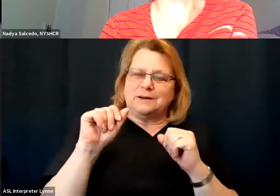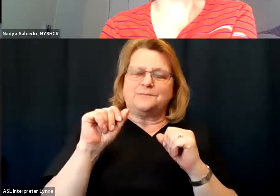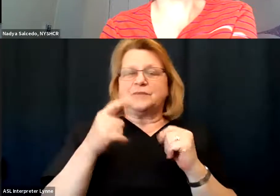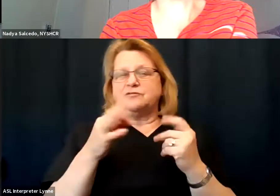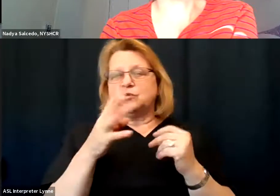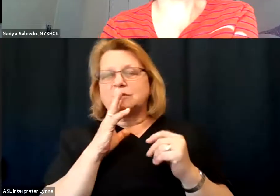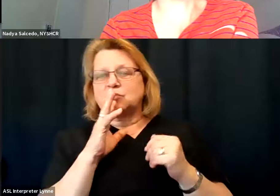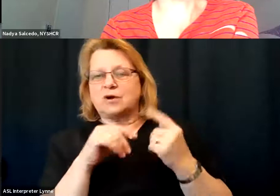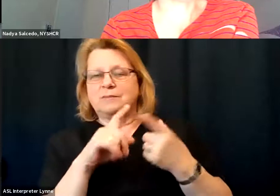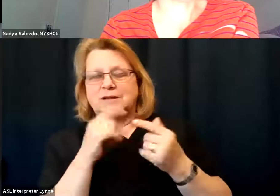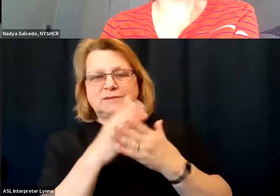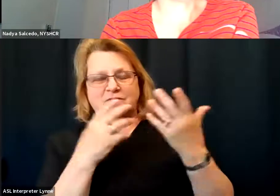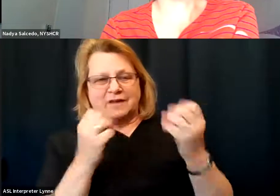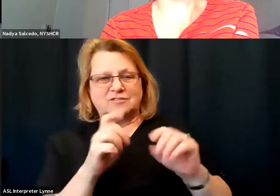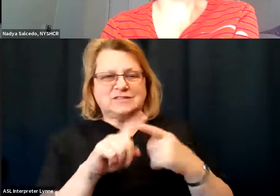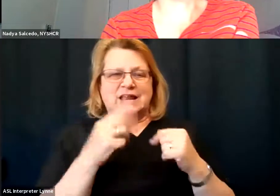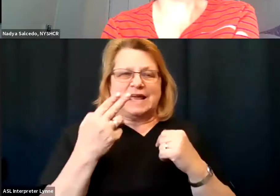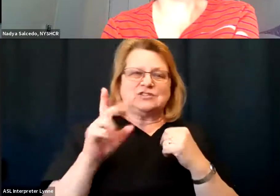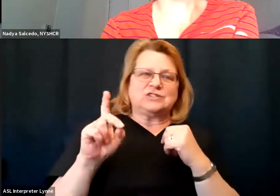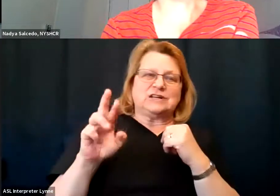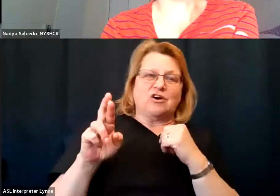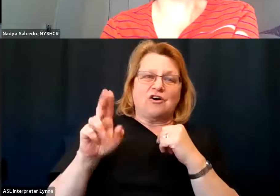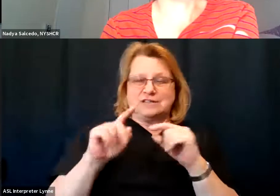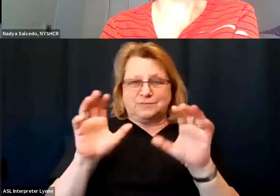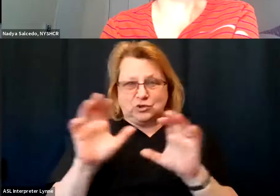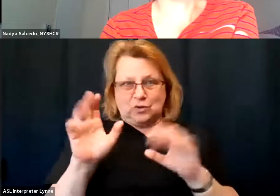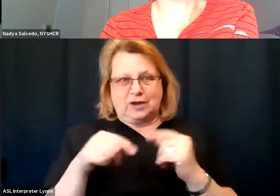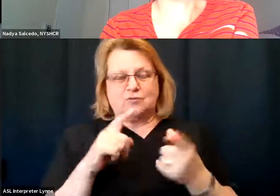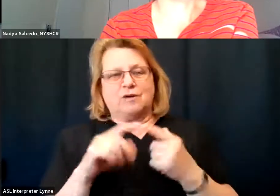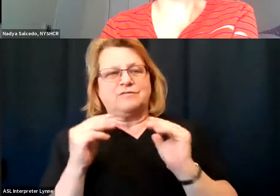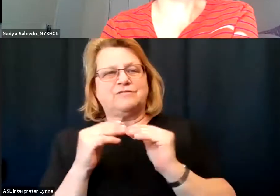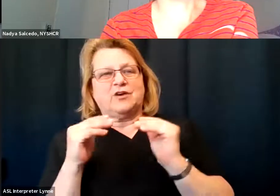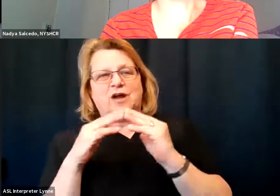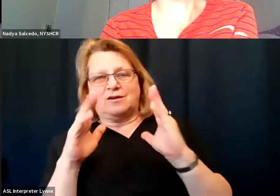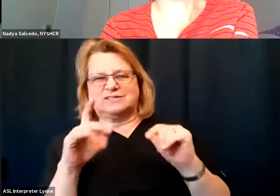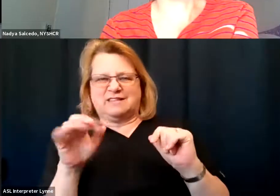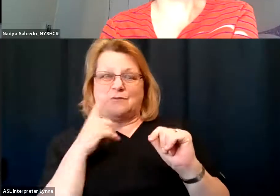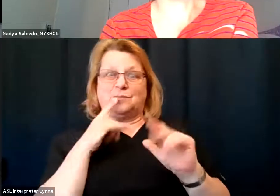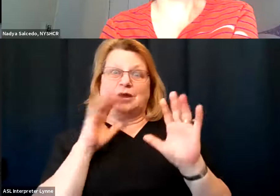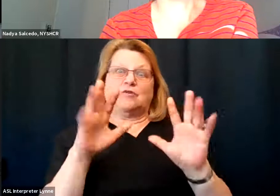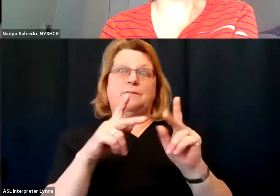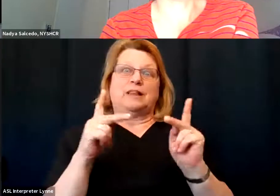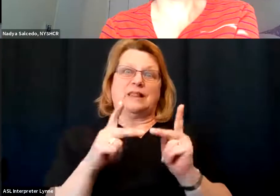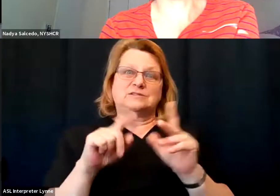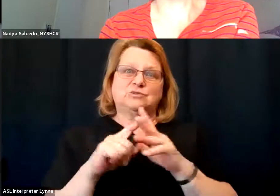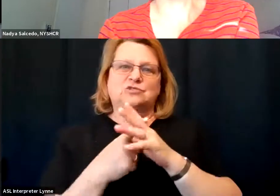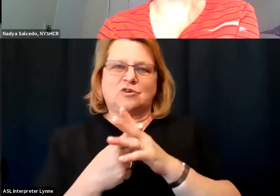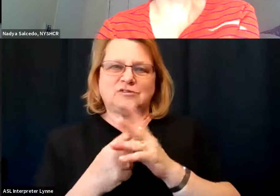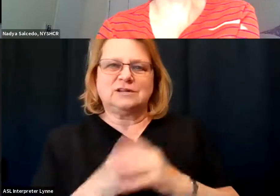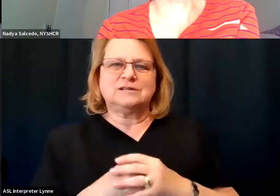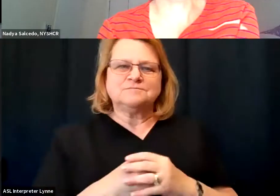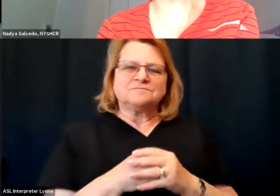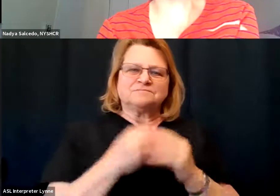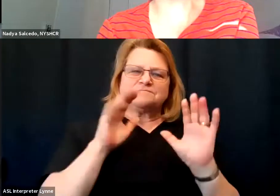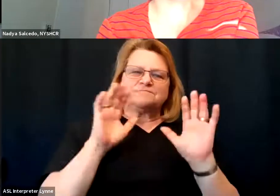that HCR has been doing around advancing fair housing, that would be, I think, a really great place to start. Great,